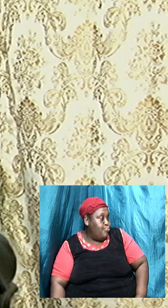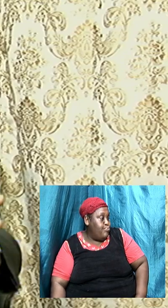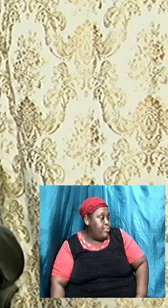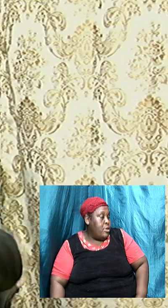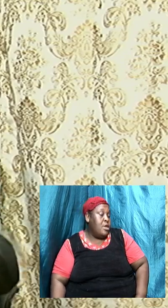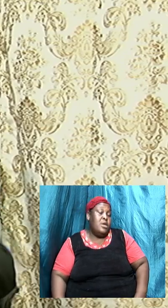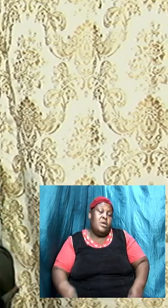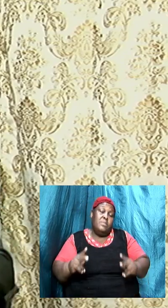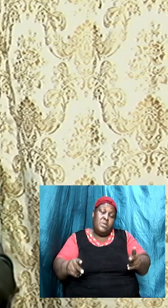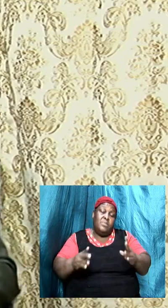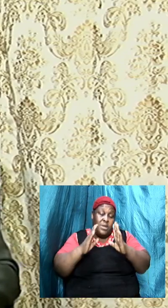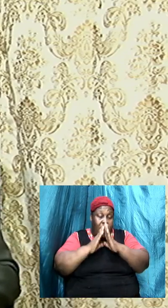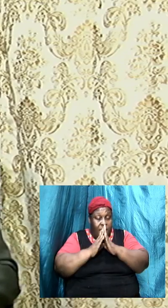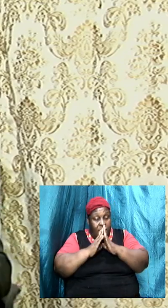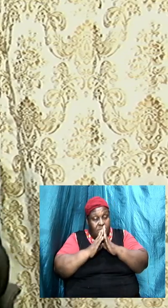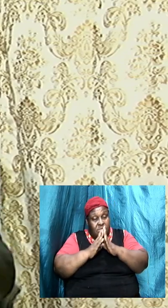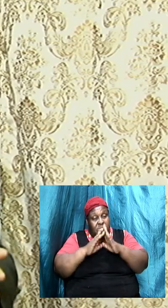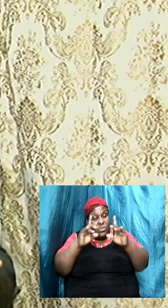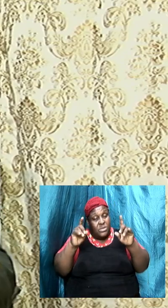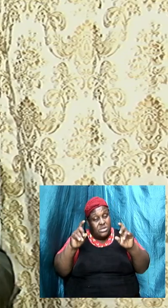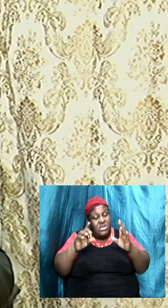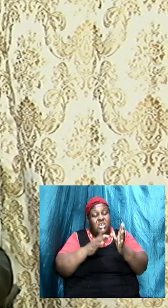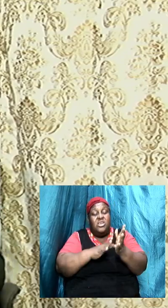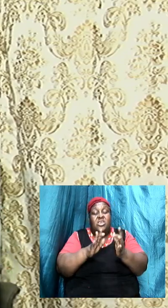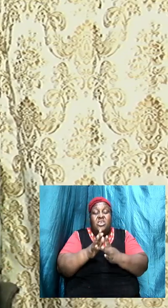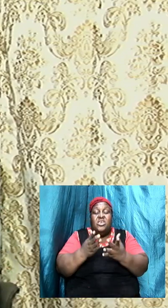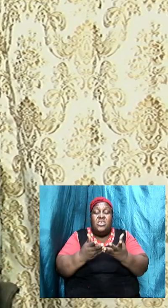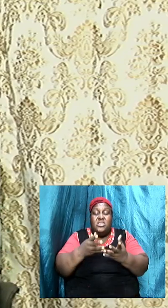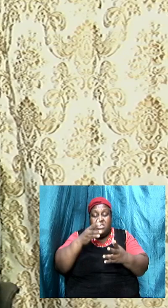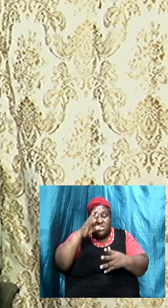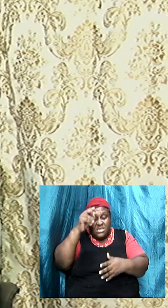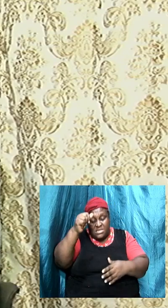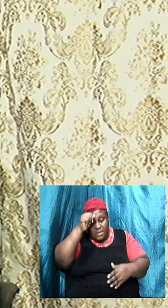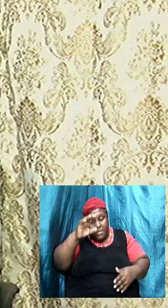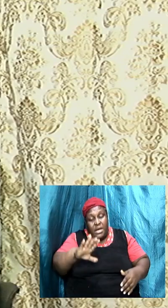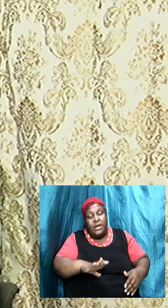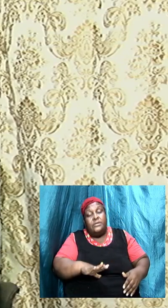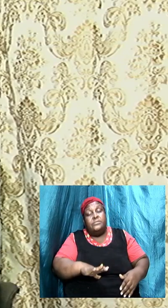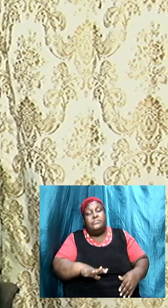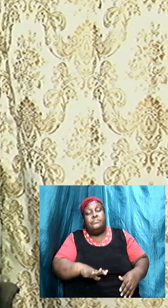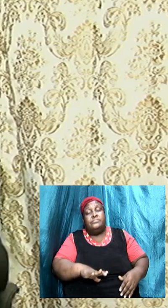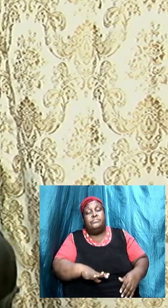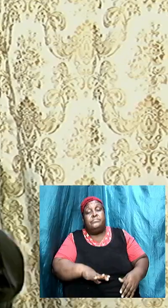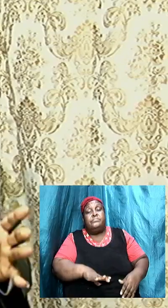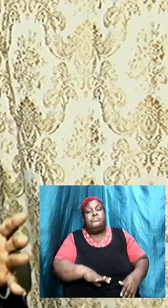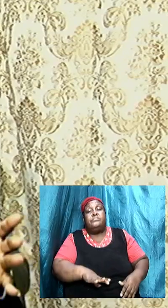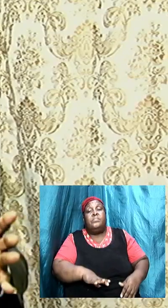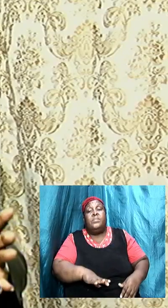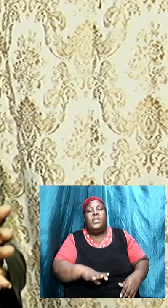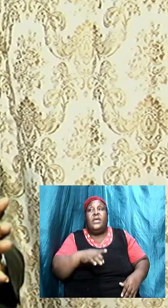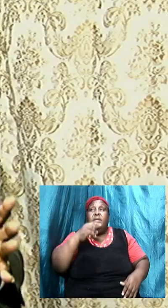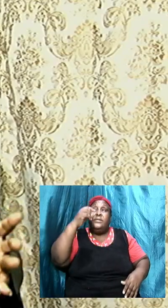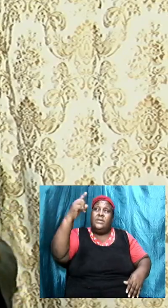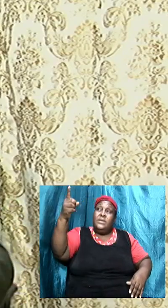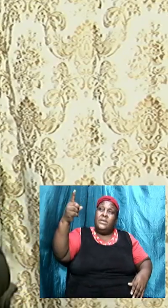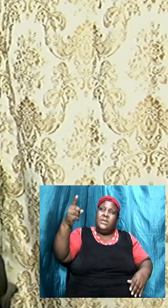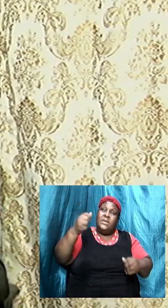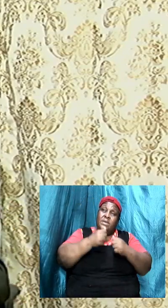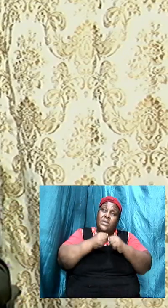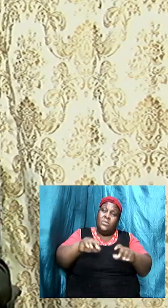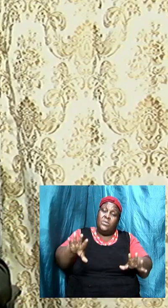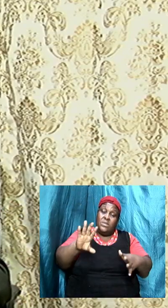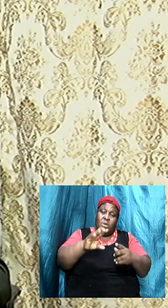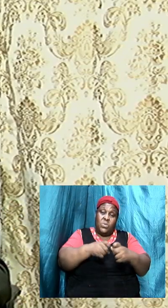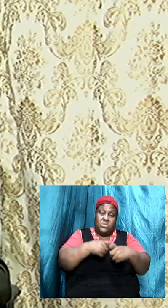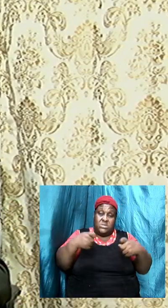People will ask the question, how is it that Jesus was a man and he was without sin?